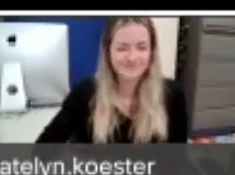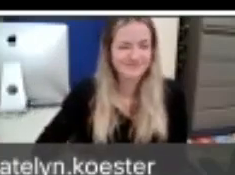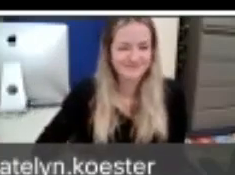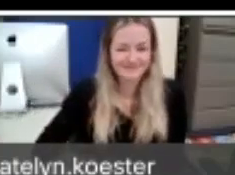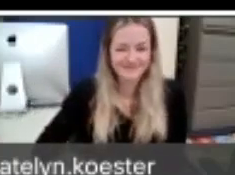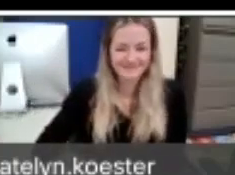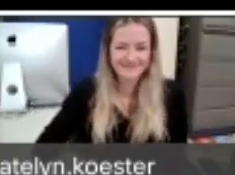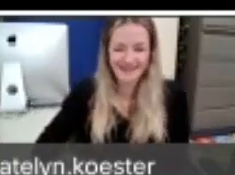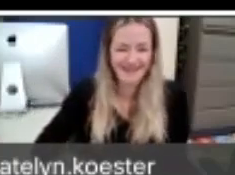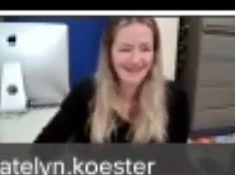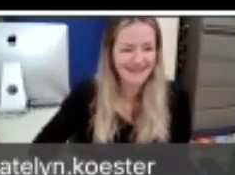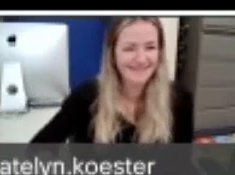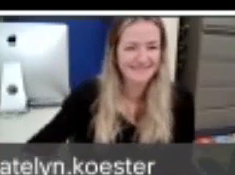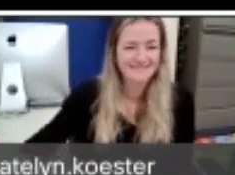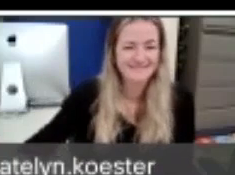drink.